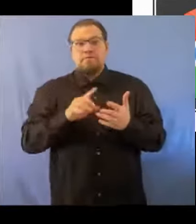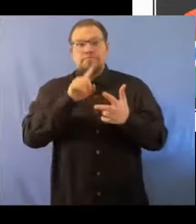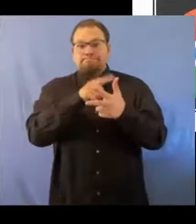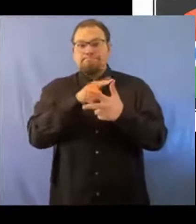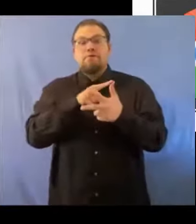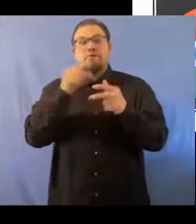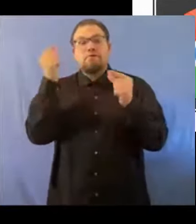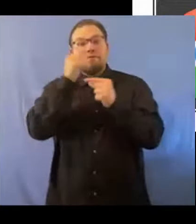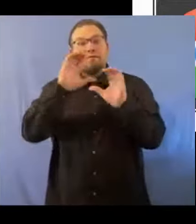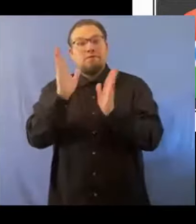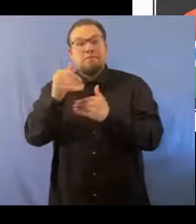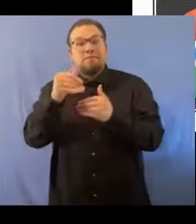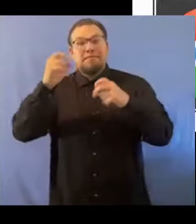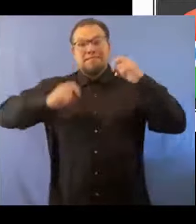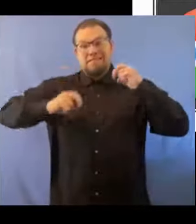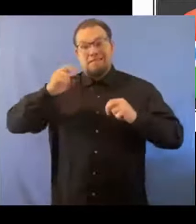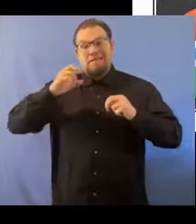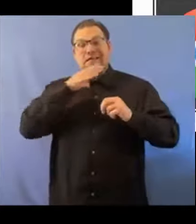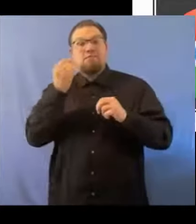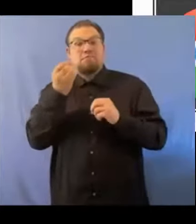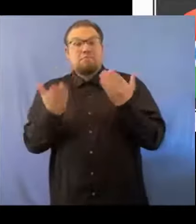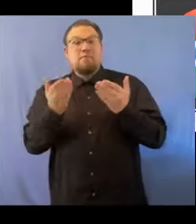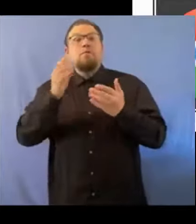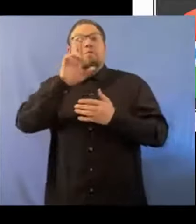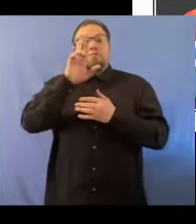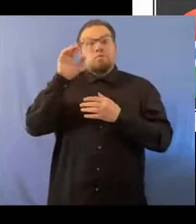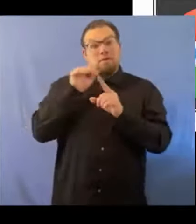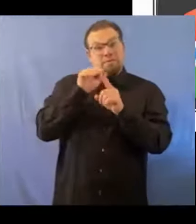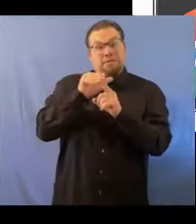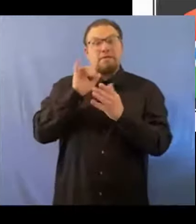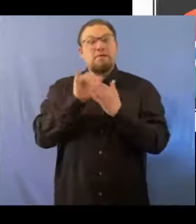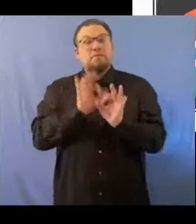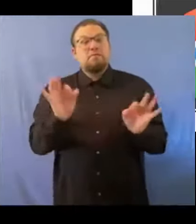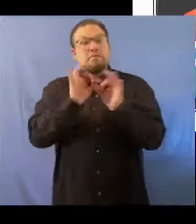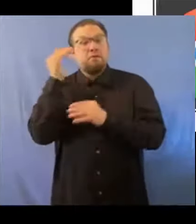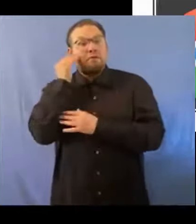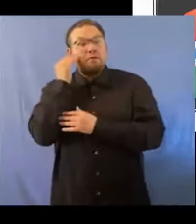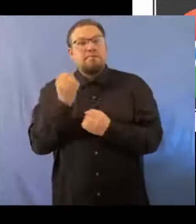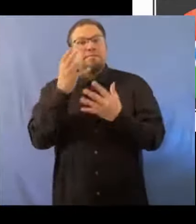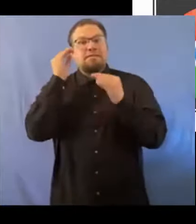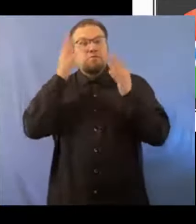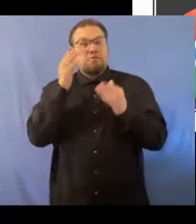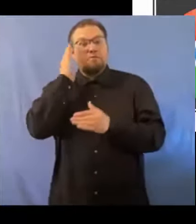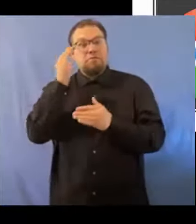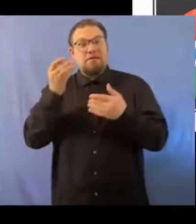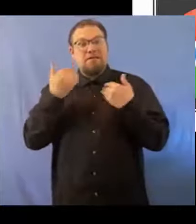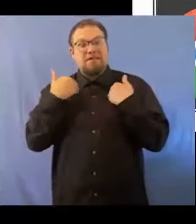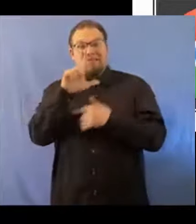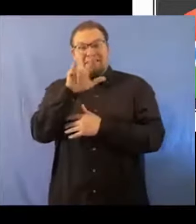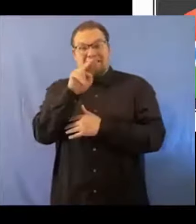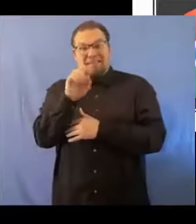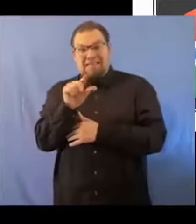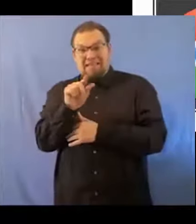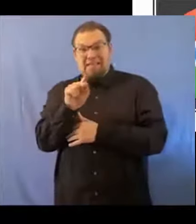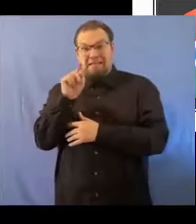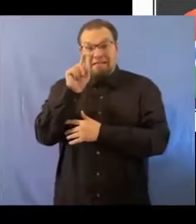Classroom, Seesaw, and/or Remind. This is important to know because many teachers will be providing links to their Google Meets through one